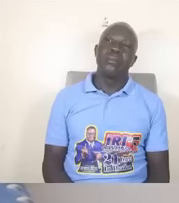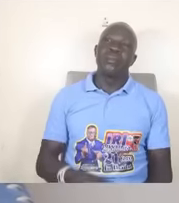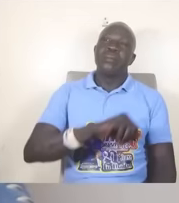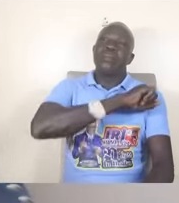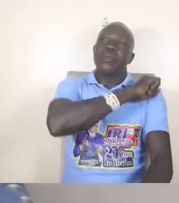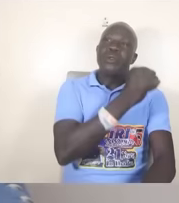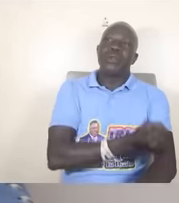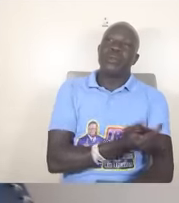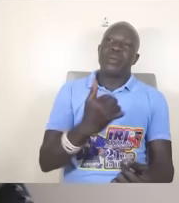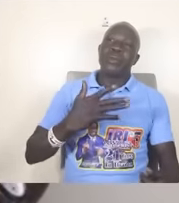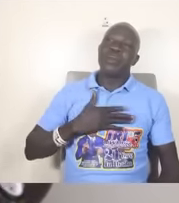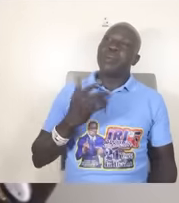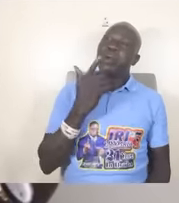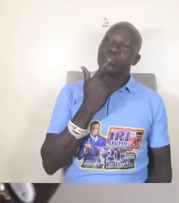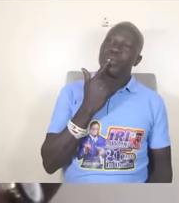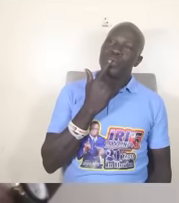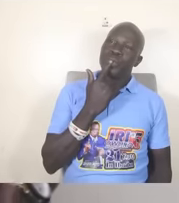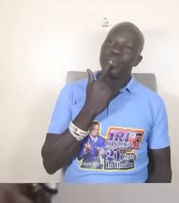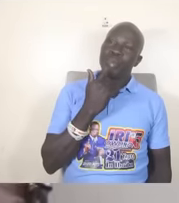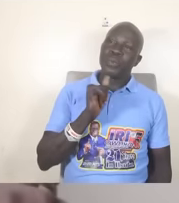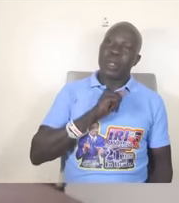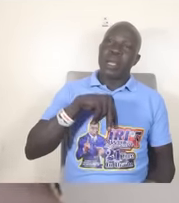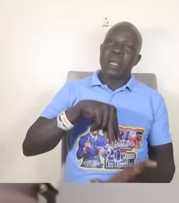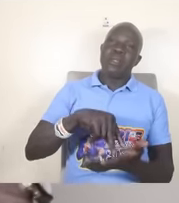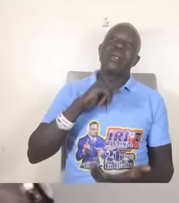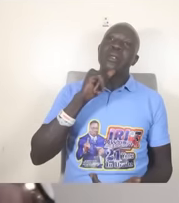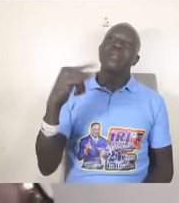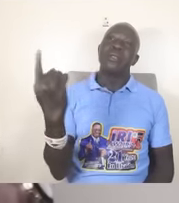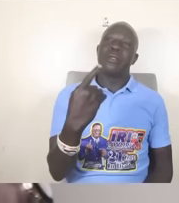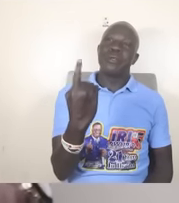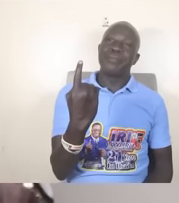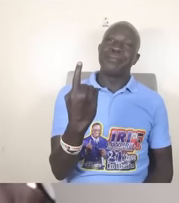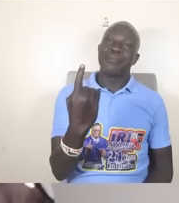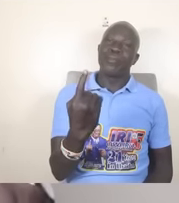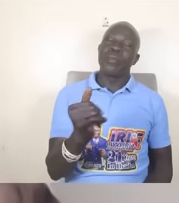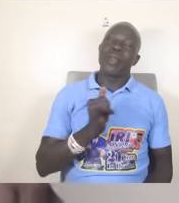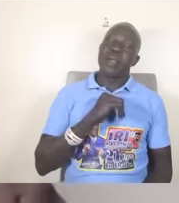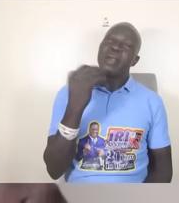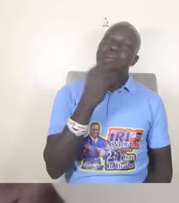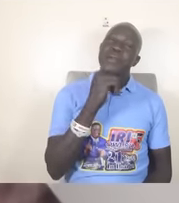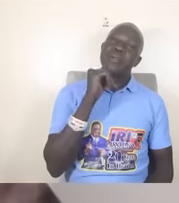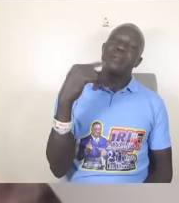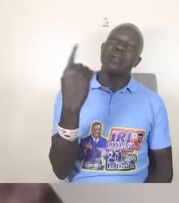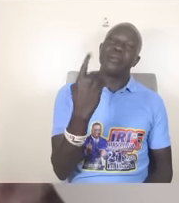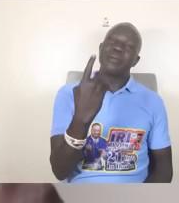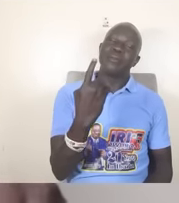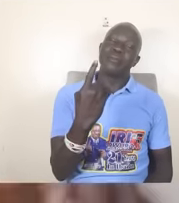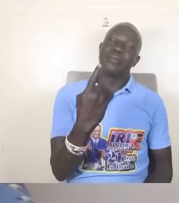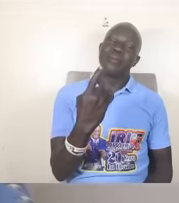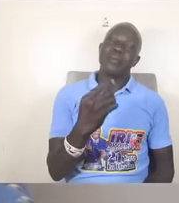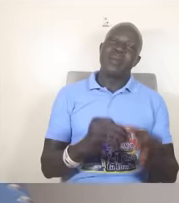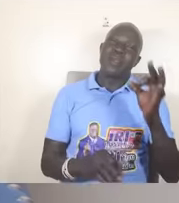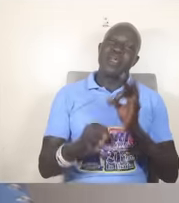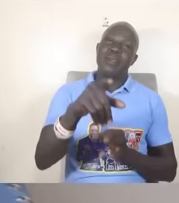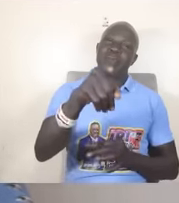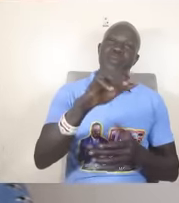se tenu mi jade. Authority comes out from my mouth. Mo duro mi o da duro. I stand not alone. Mo soro mi o da so. I speak not alone. Bi